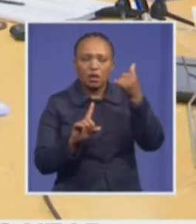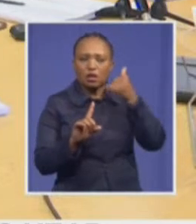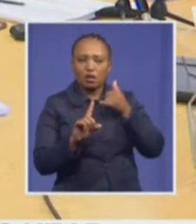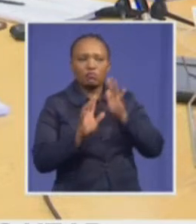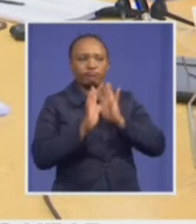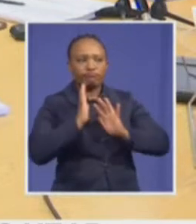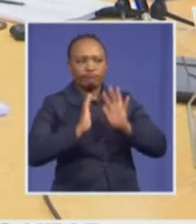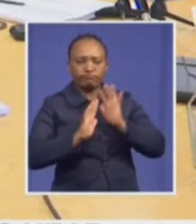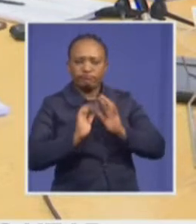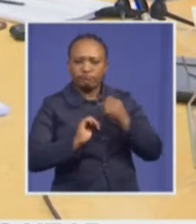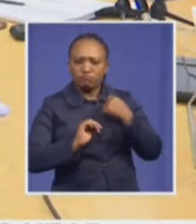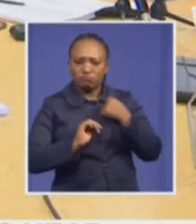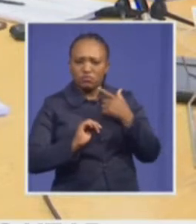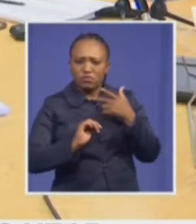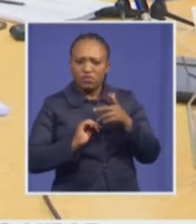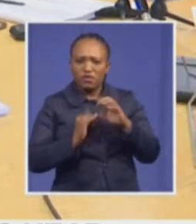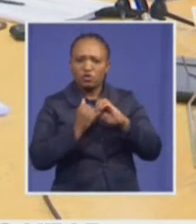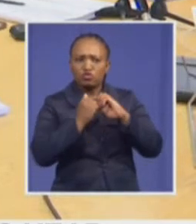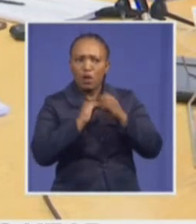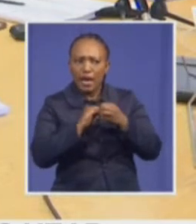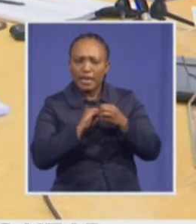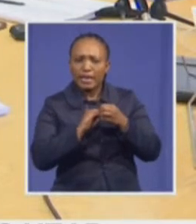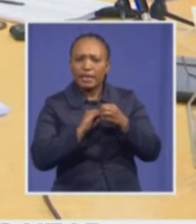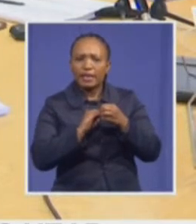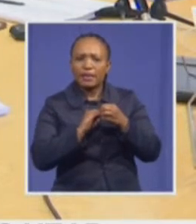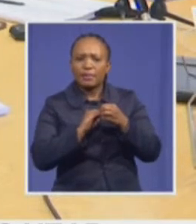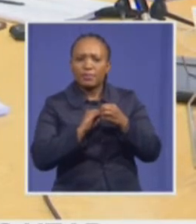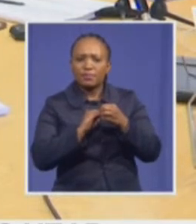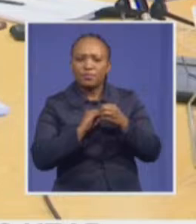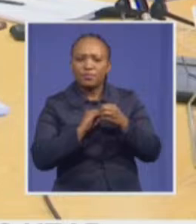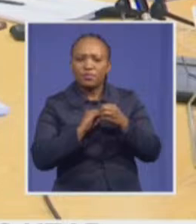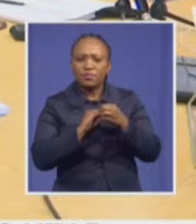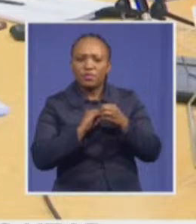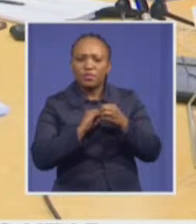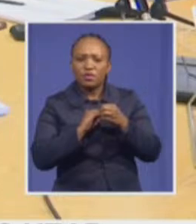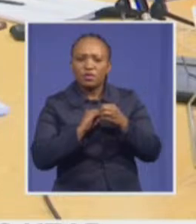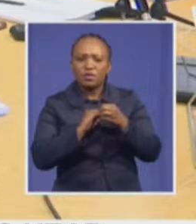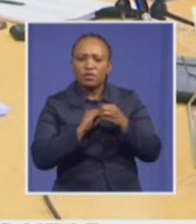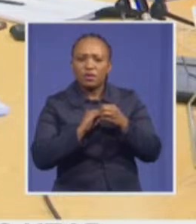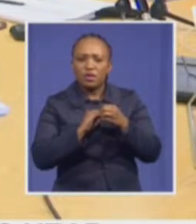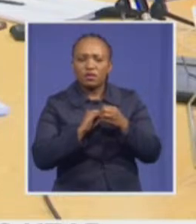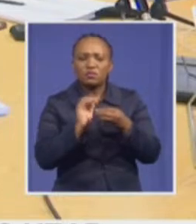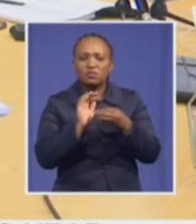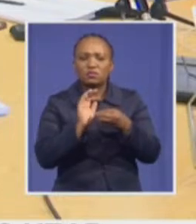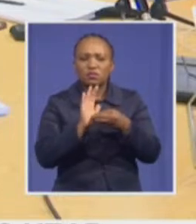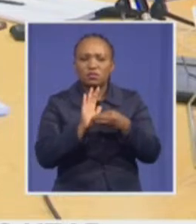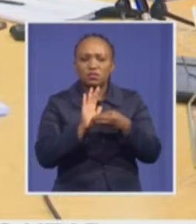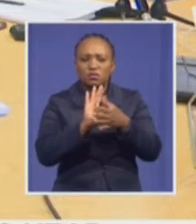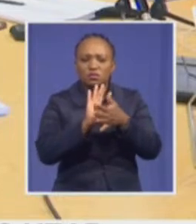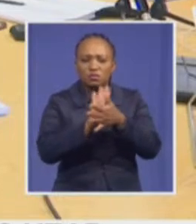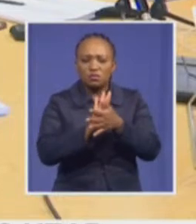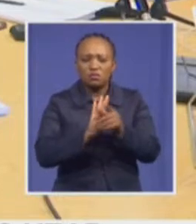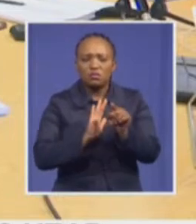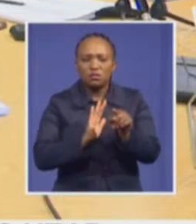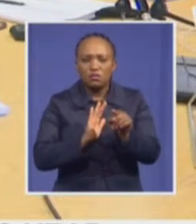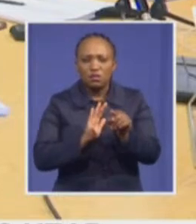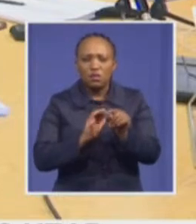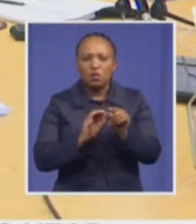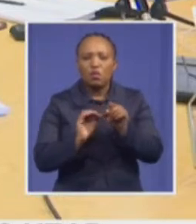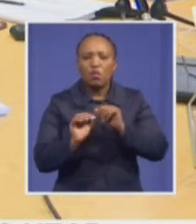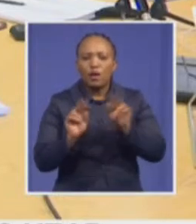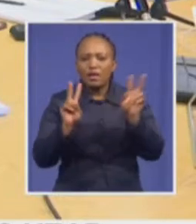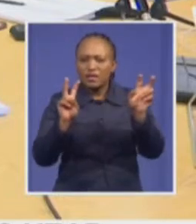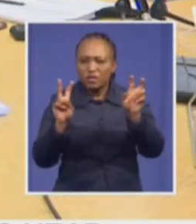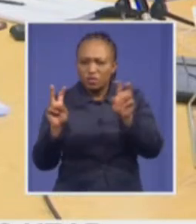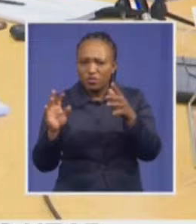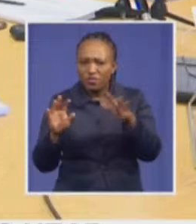locate tennis of record. So there are matters that she would handle on behalf of the SABC. So when